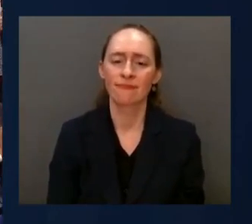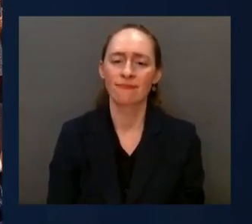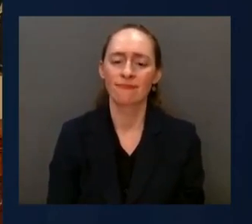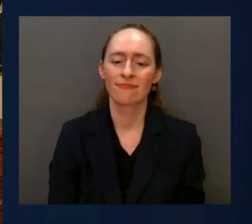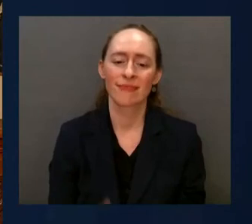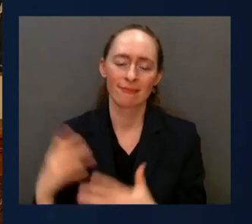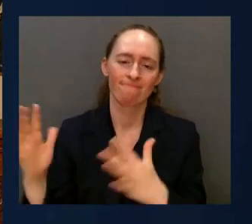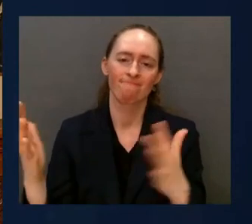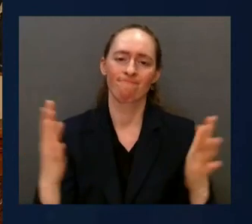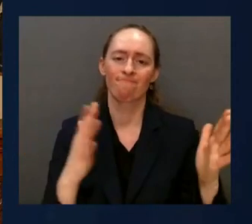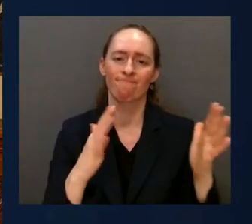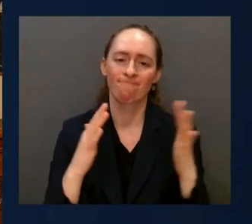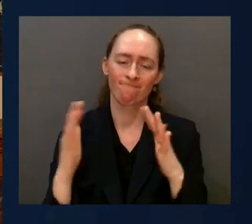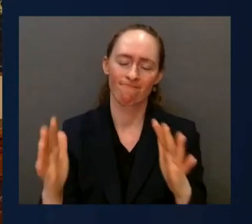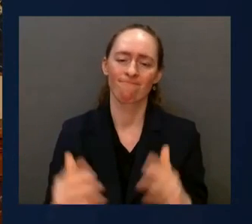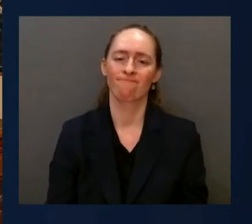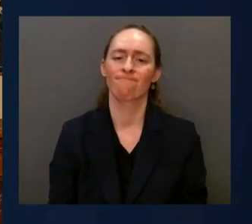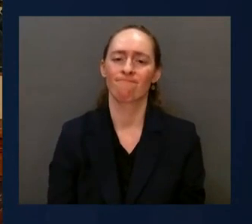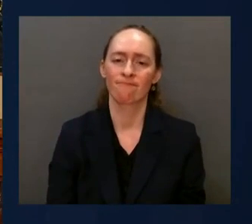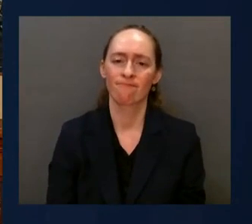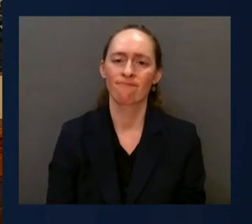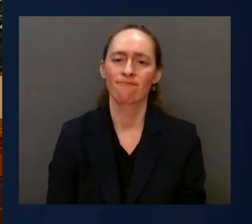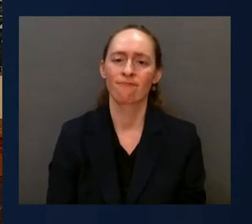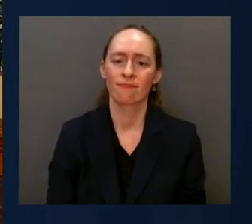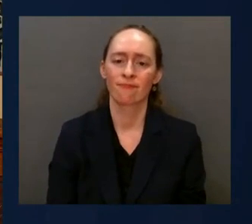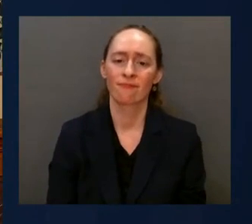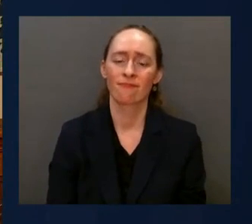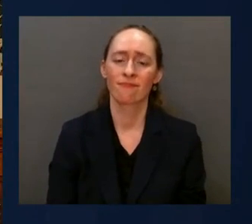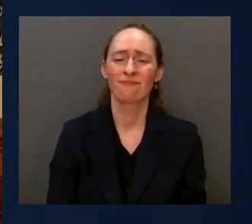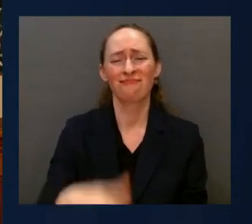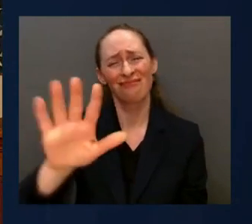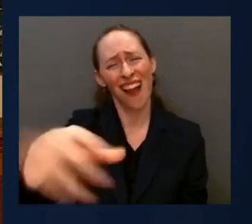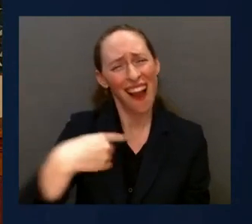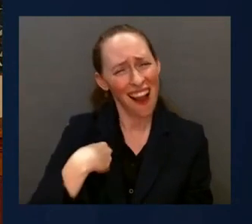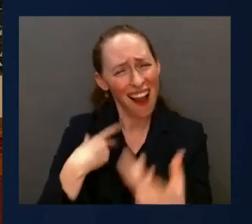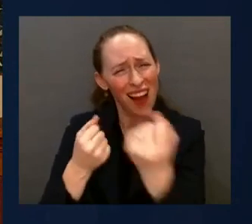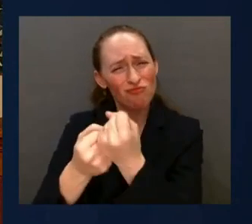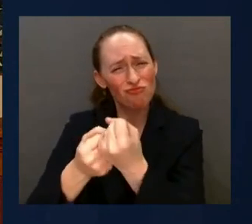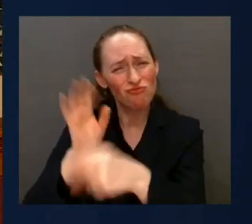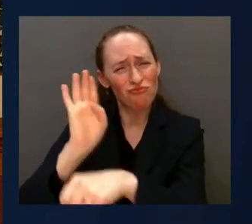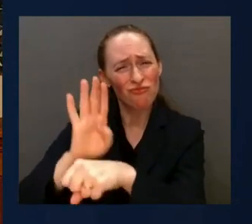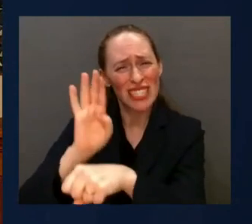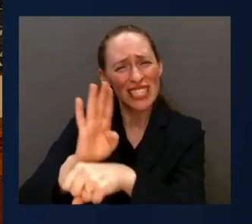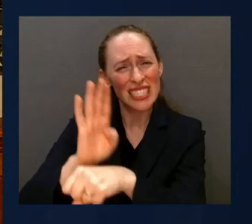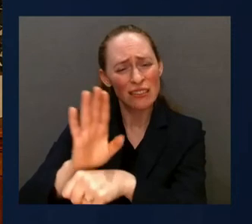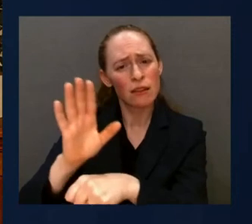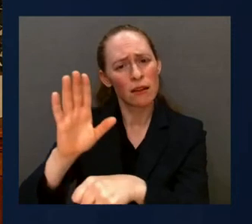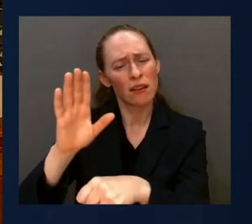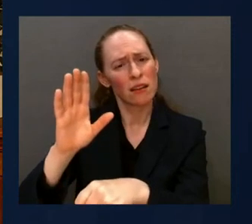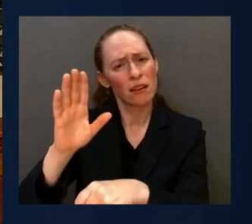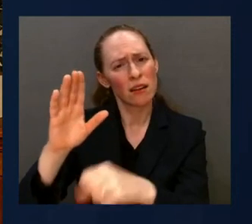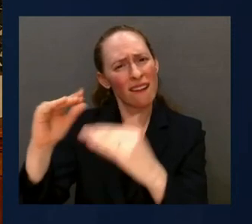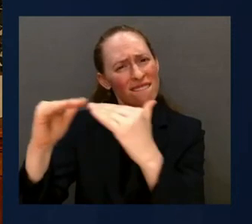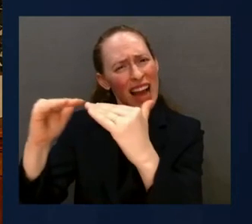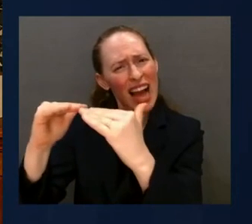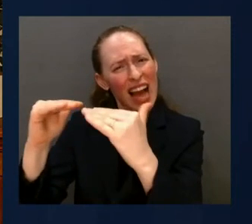Look, I'm a capitalist. I'm a capitalist, but pay your fair share. I think a lot of you at